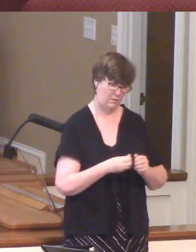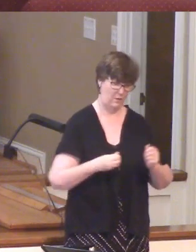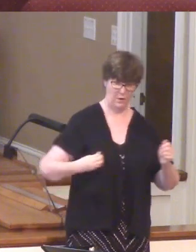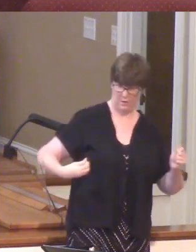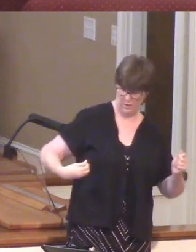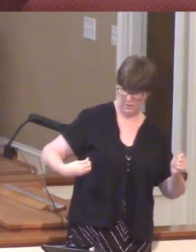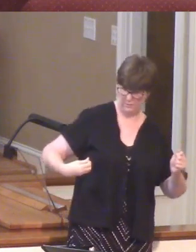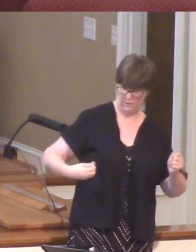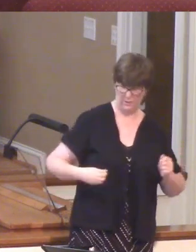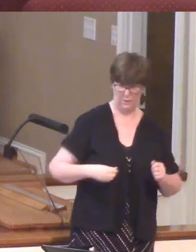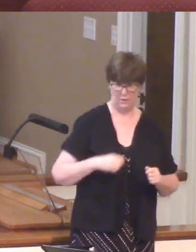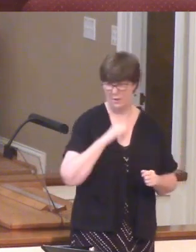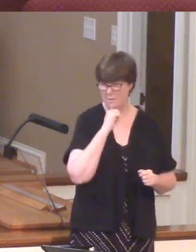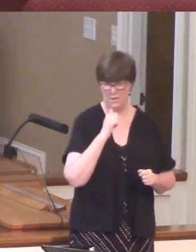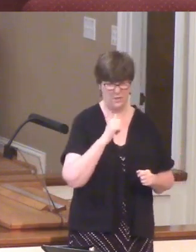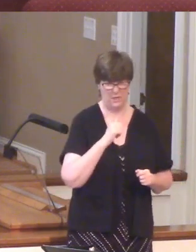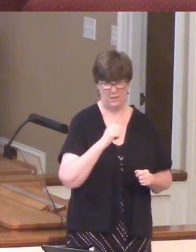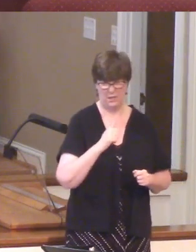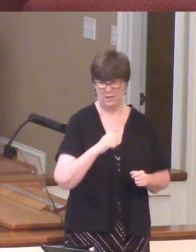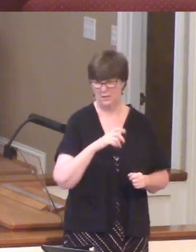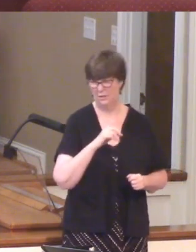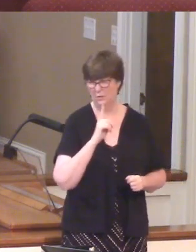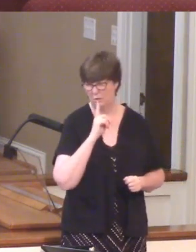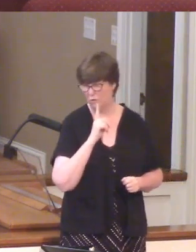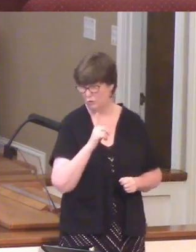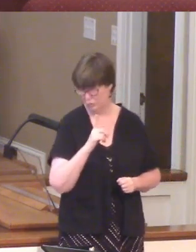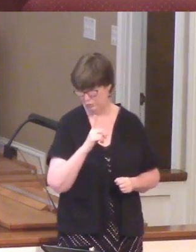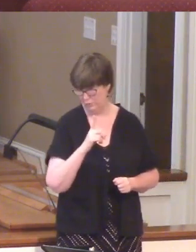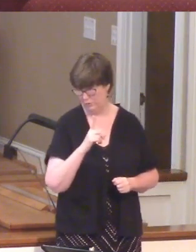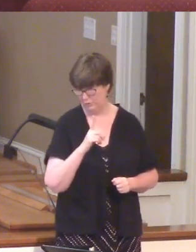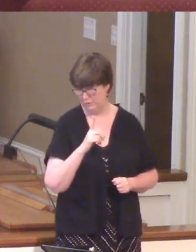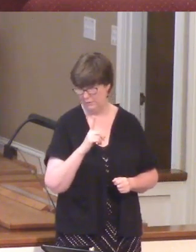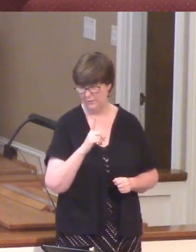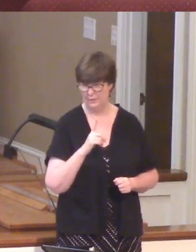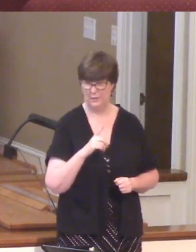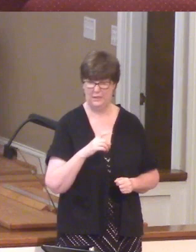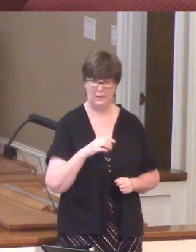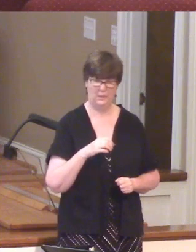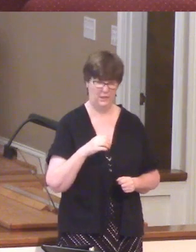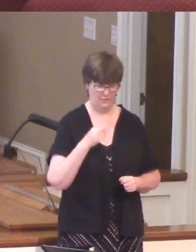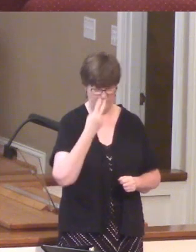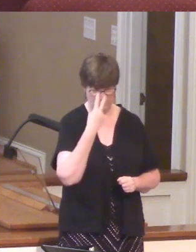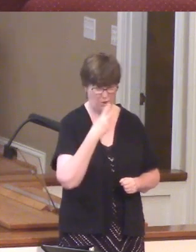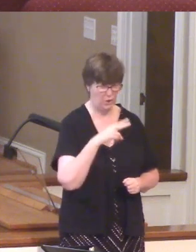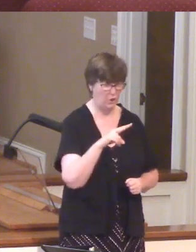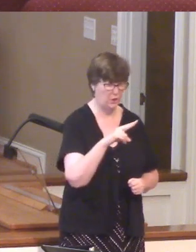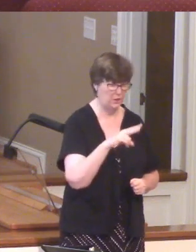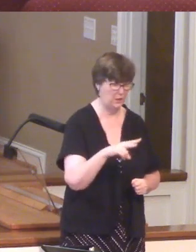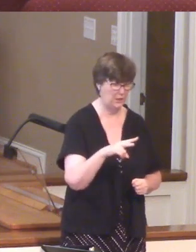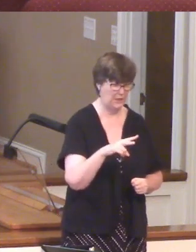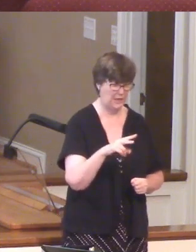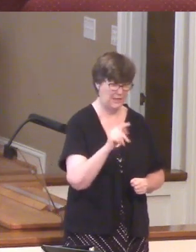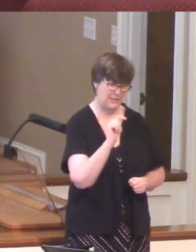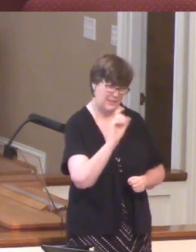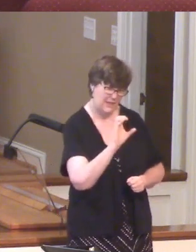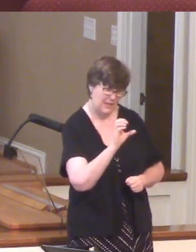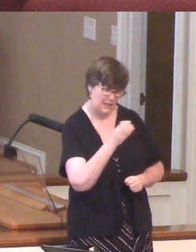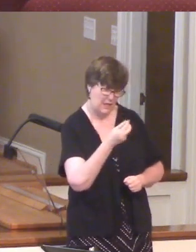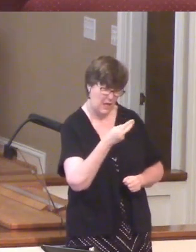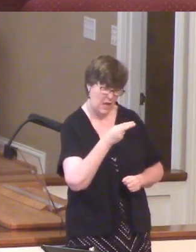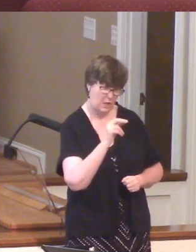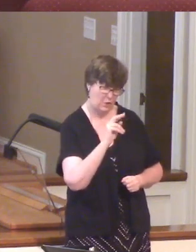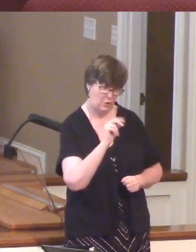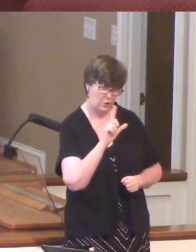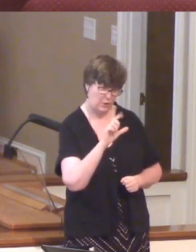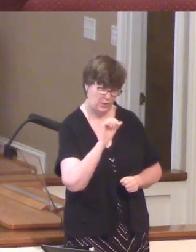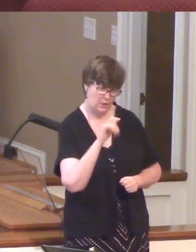word. We know that this is not true, especially in the advent of technology. We are called to